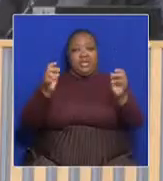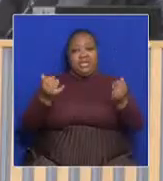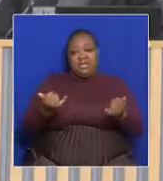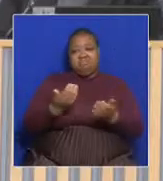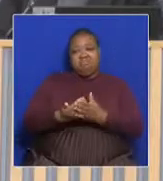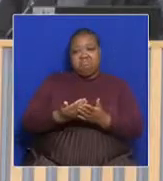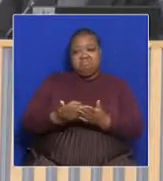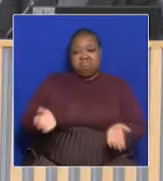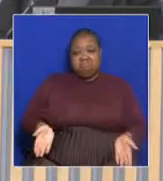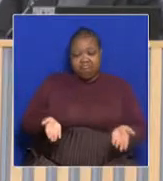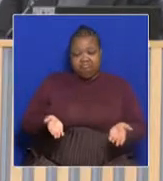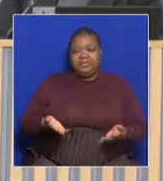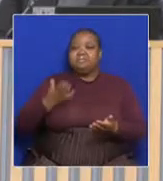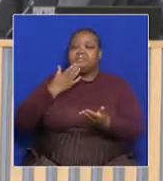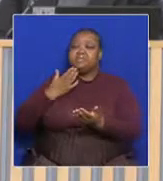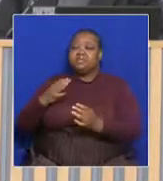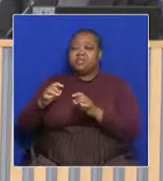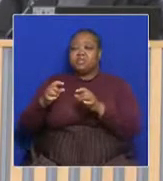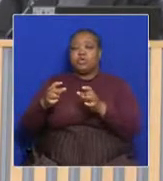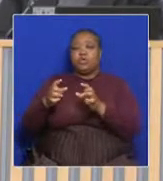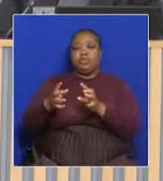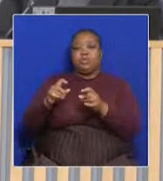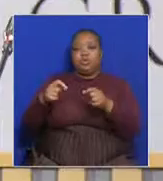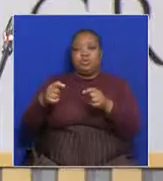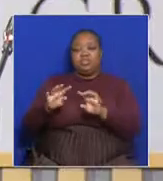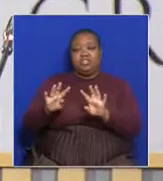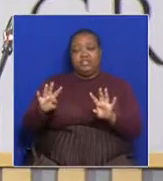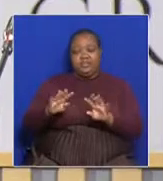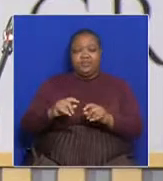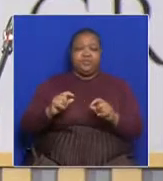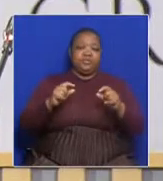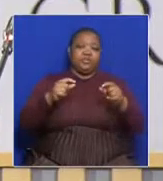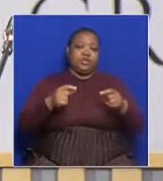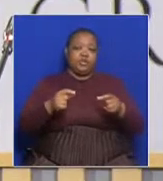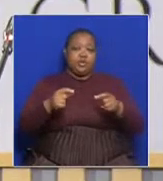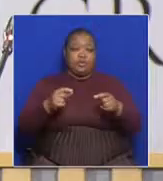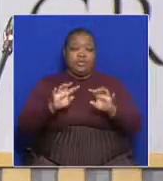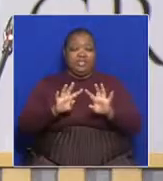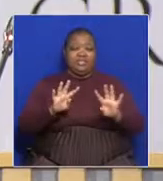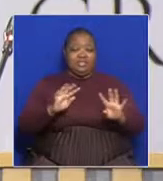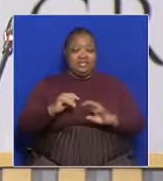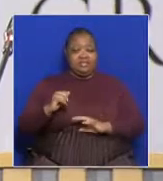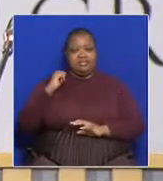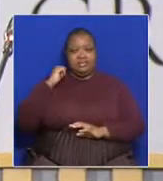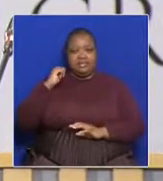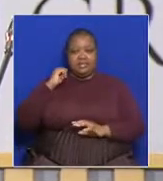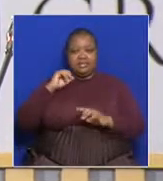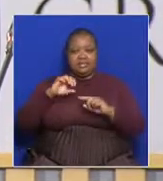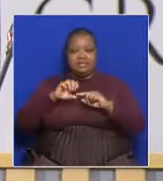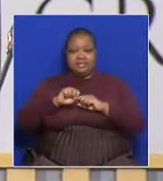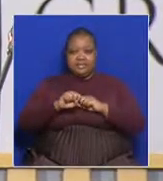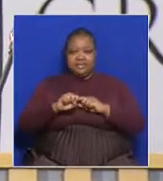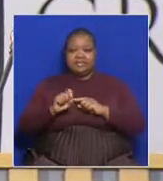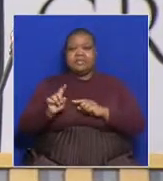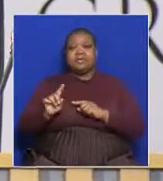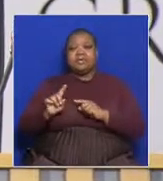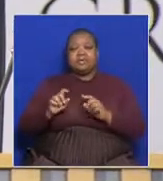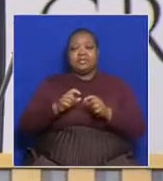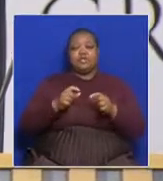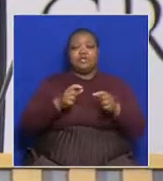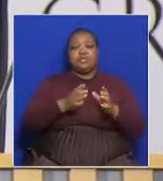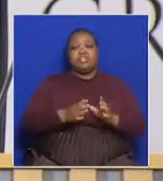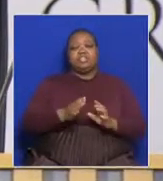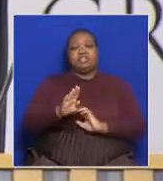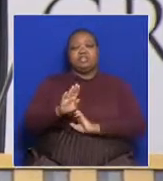Okay. Commissioners, I noted yesterday Commissioner Baloy rightfully